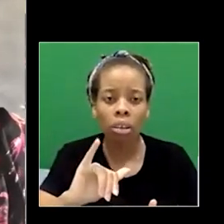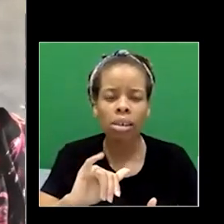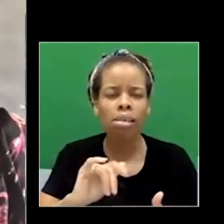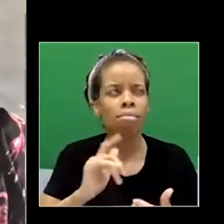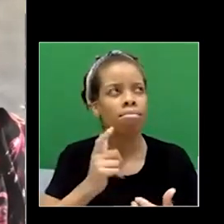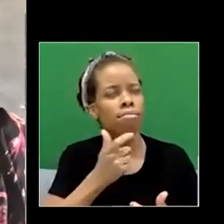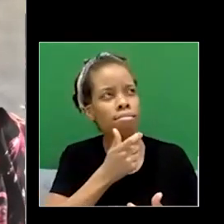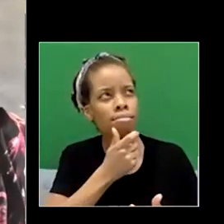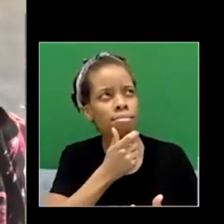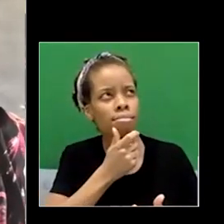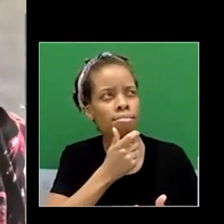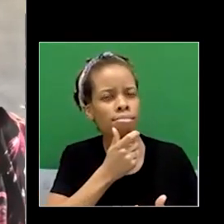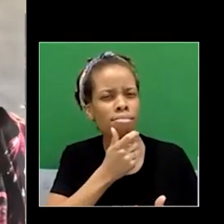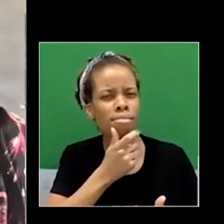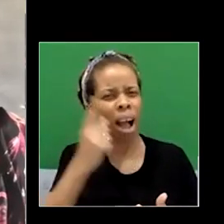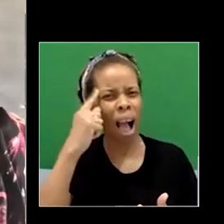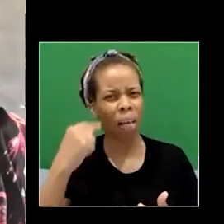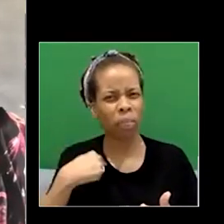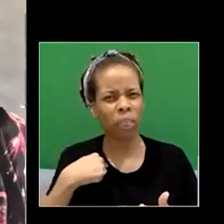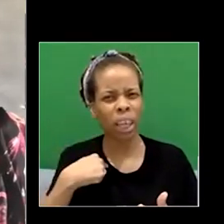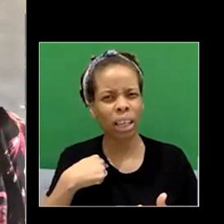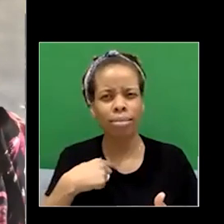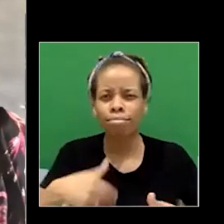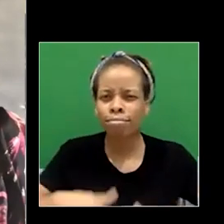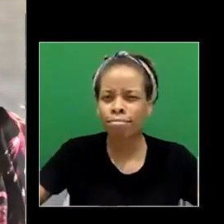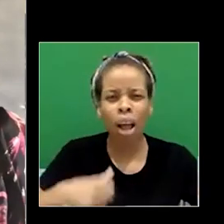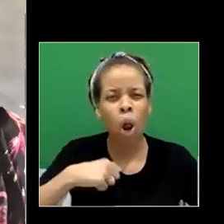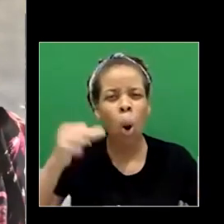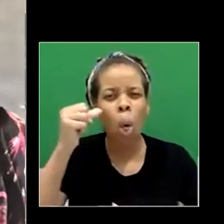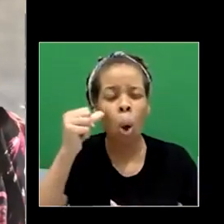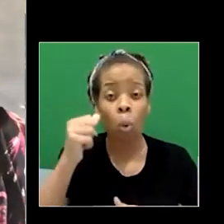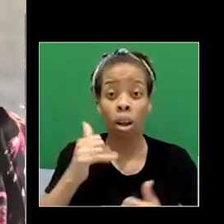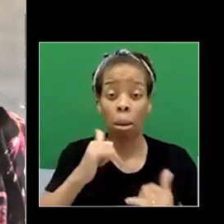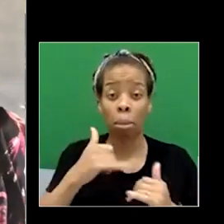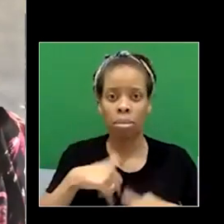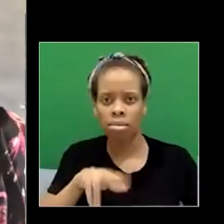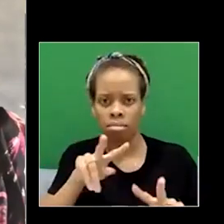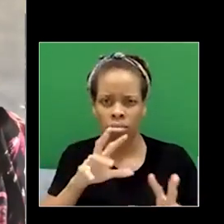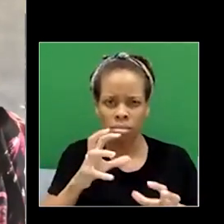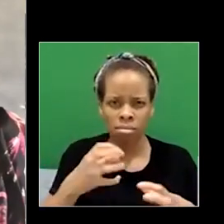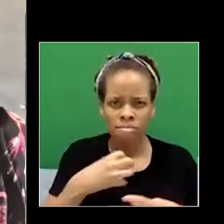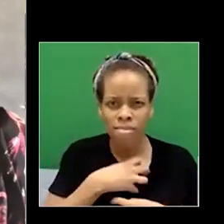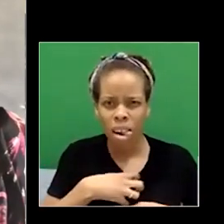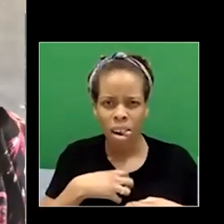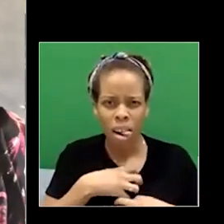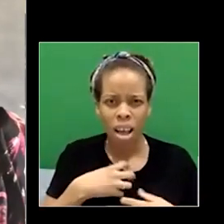Maybe the head and the heart, because usually when you start to feel angry, it either means that